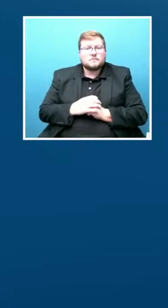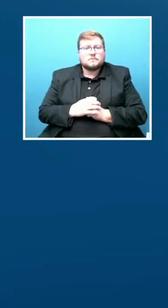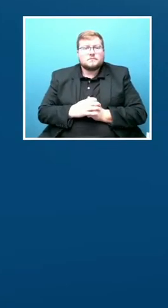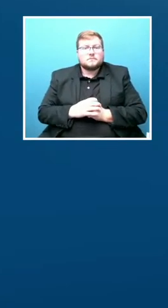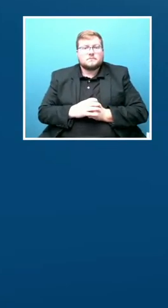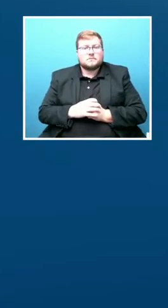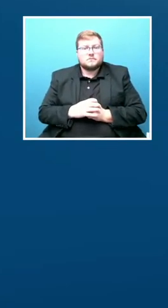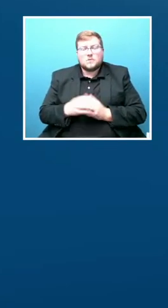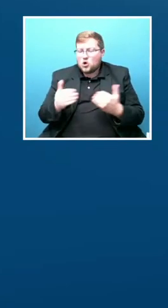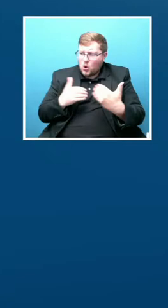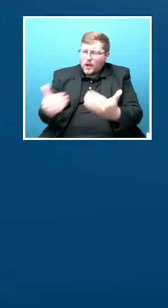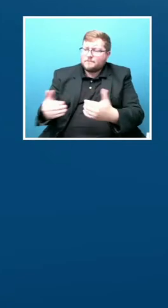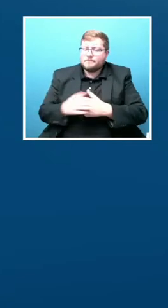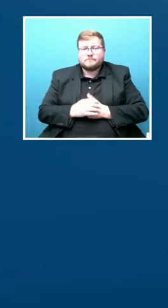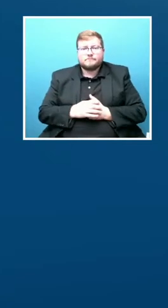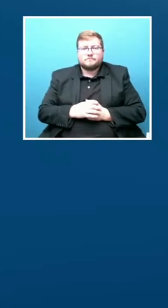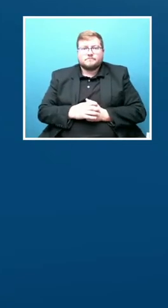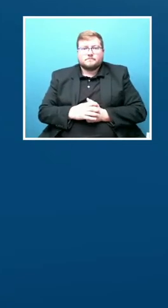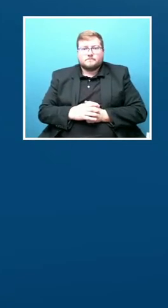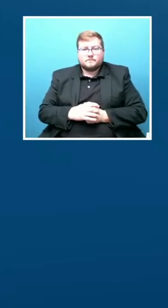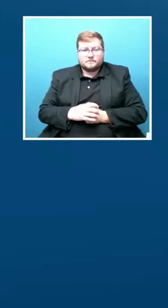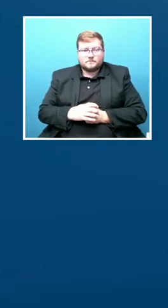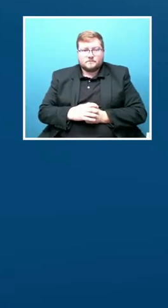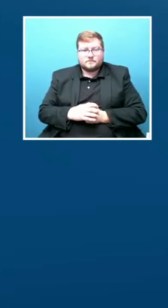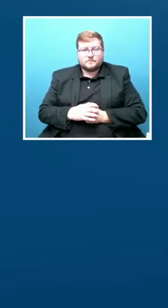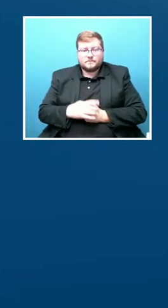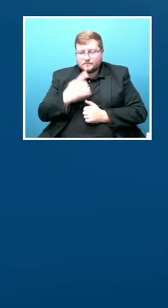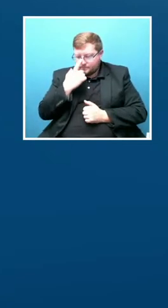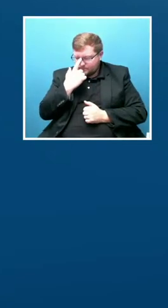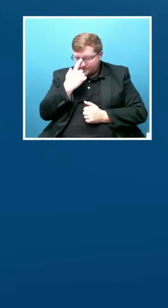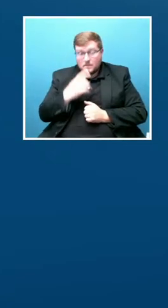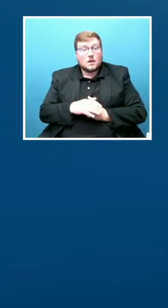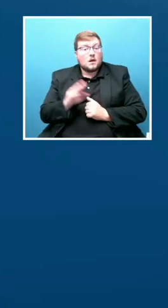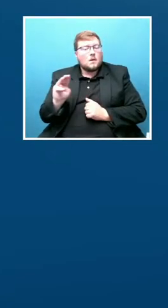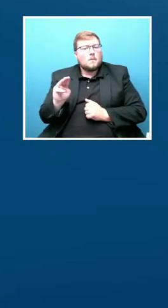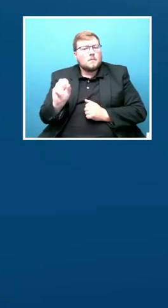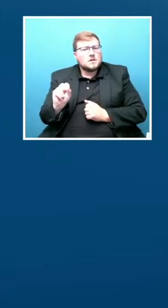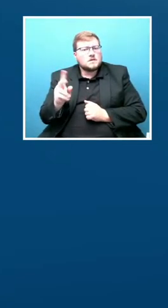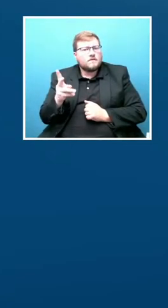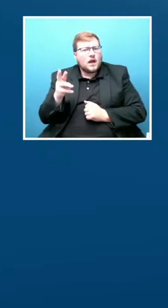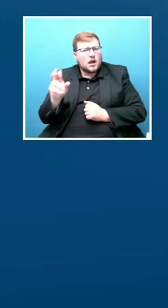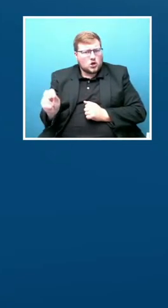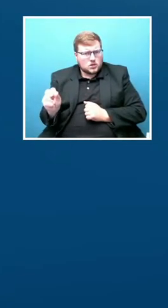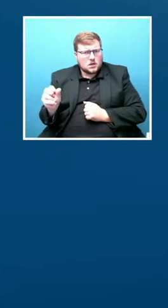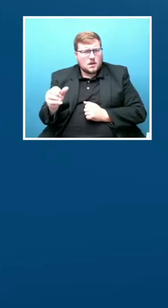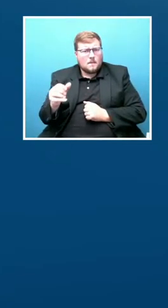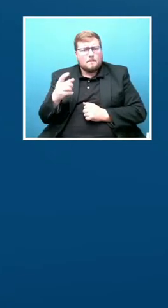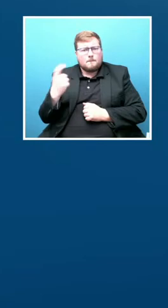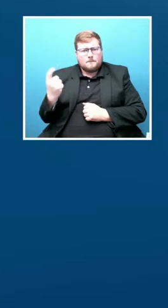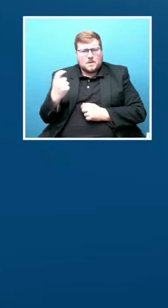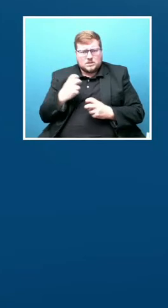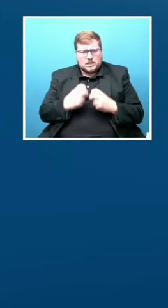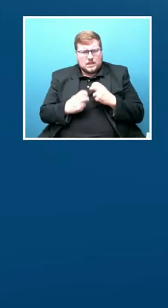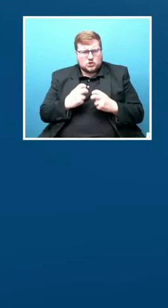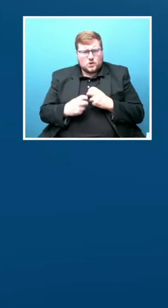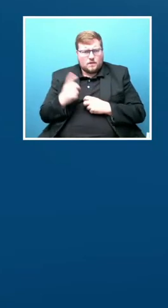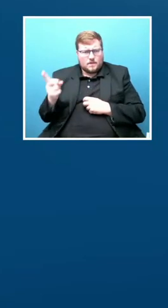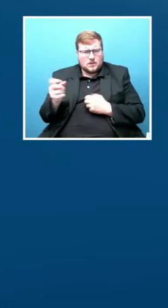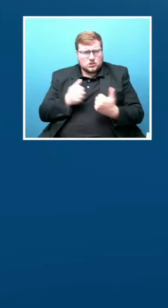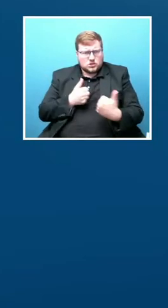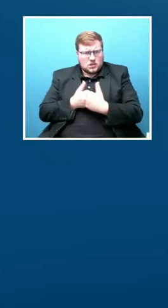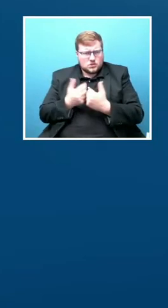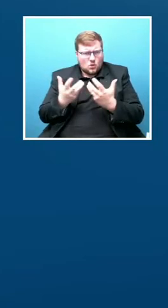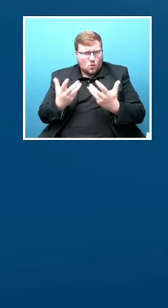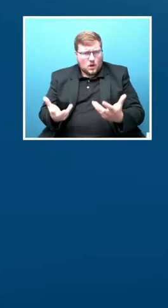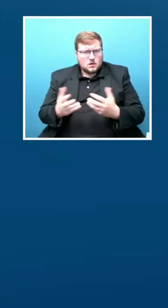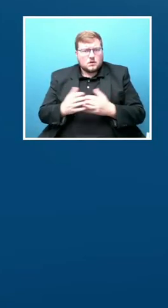Go right ahead, Michael. Thank you, sir. Ms. Vickers, one of my biggest issues with this challenge is that none of